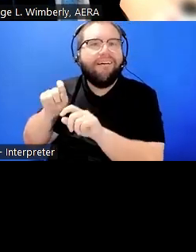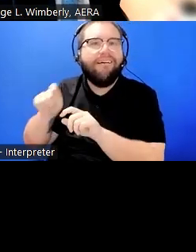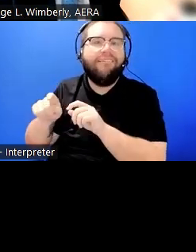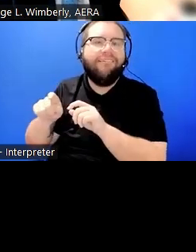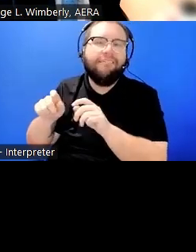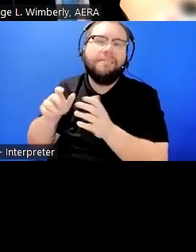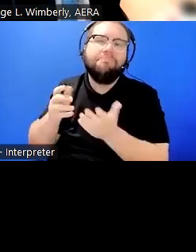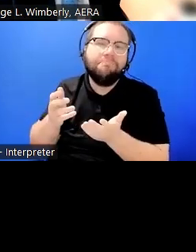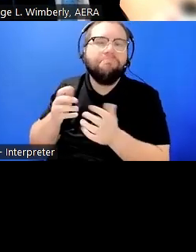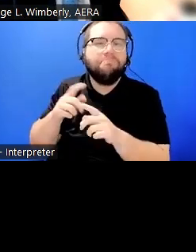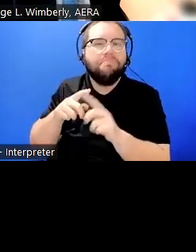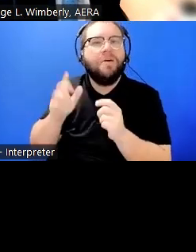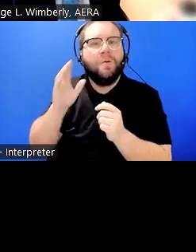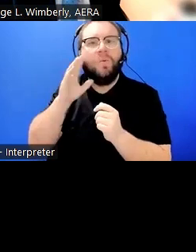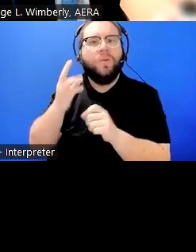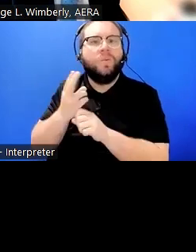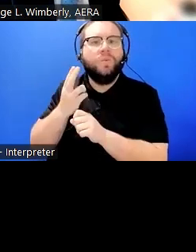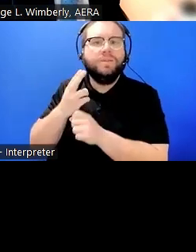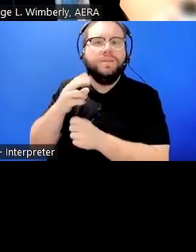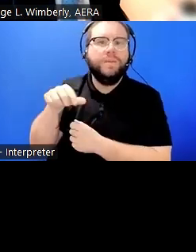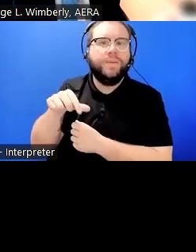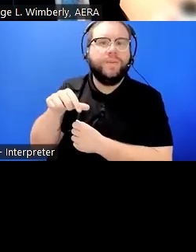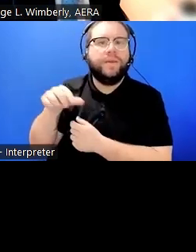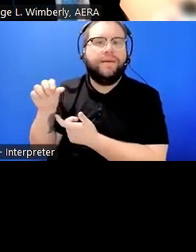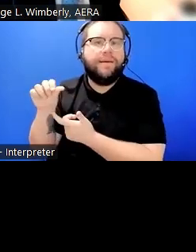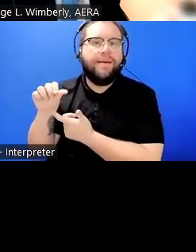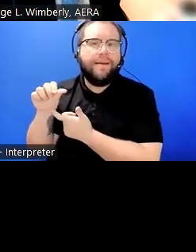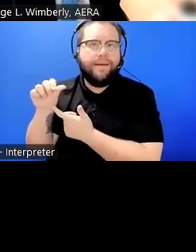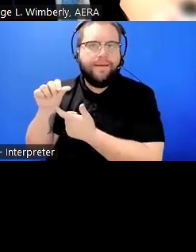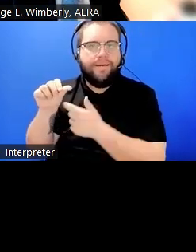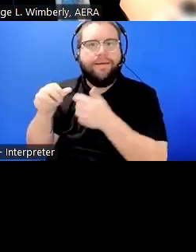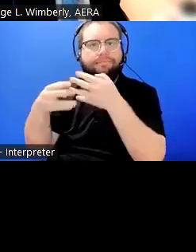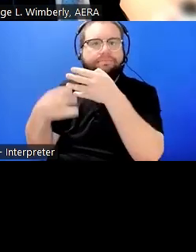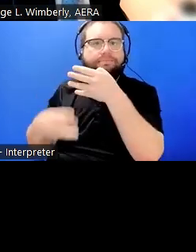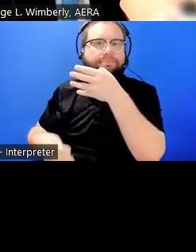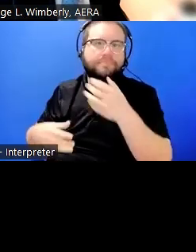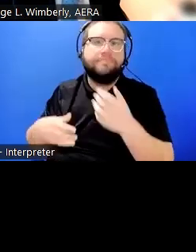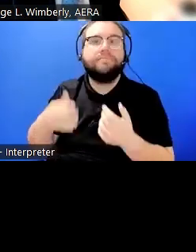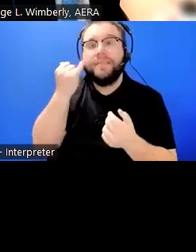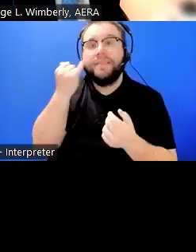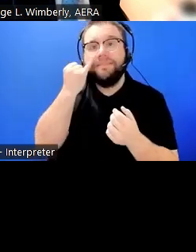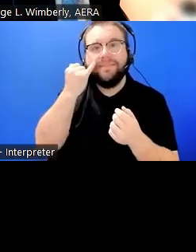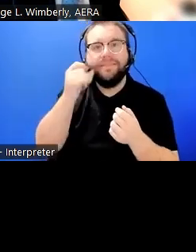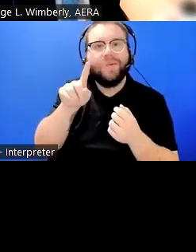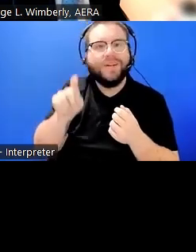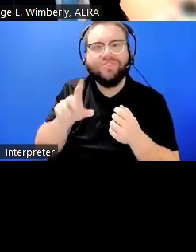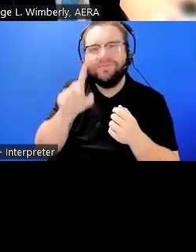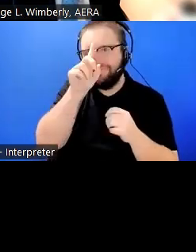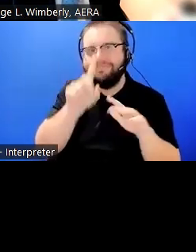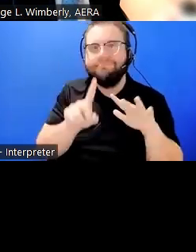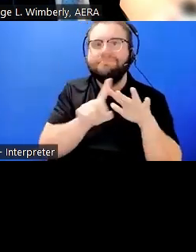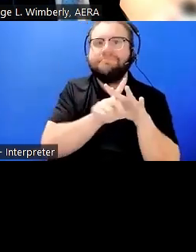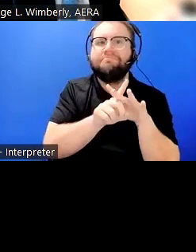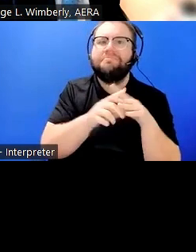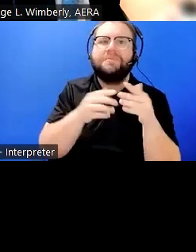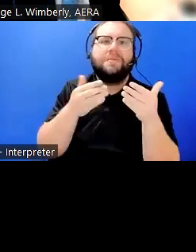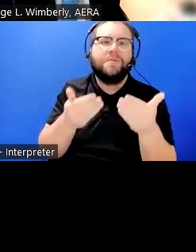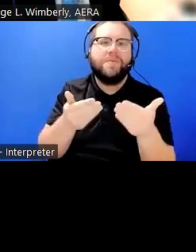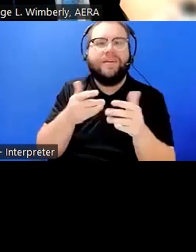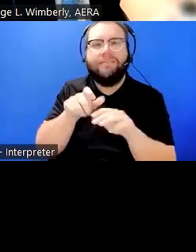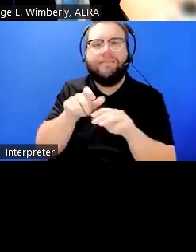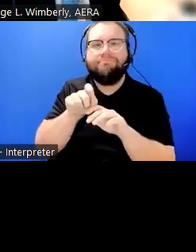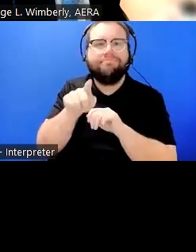take questions in the Q&A. So any questions that you have throughout the webinar, you can just pop them right into the Q&A box,